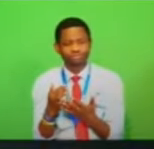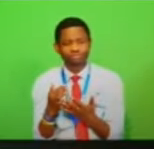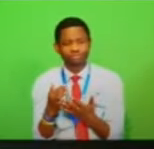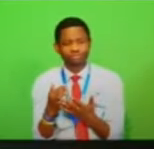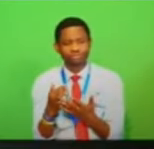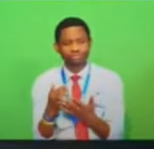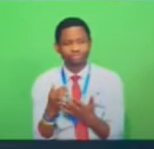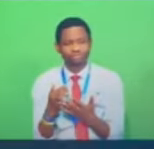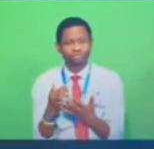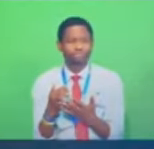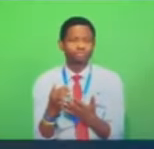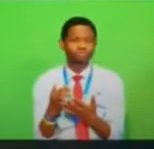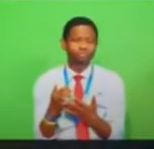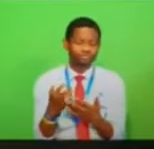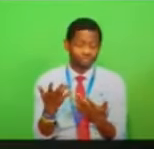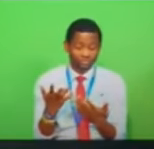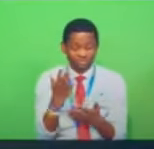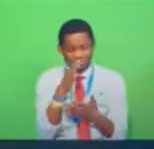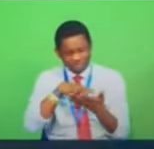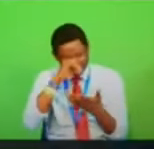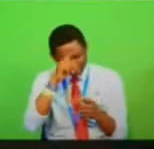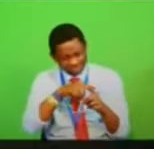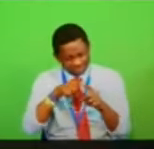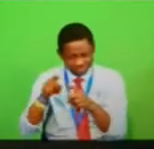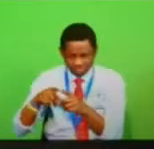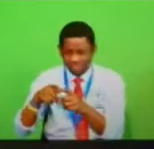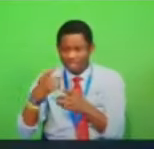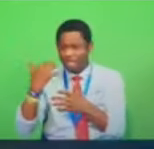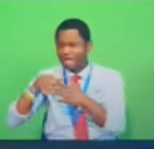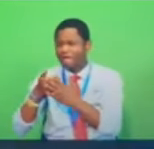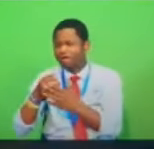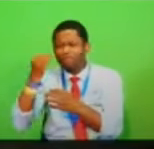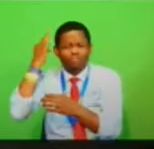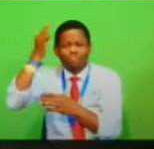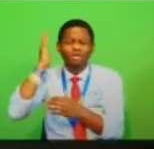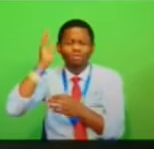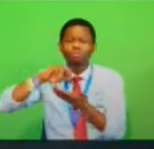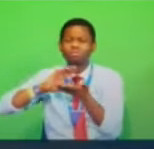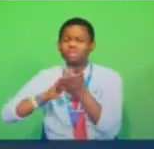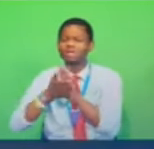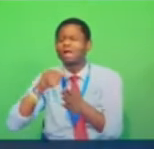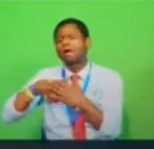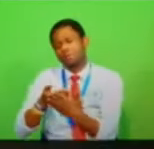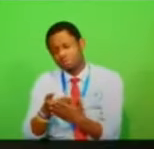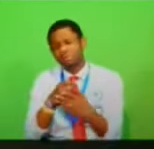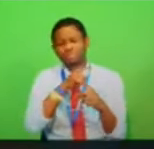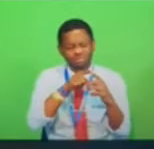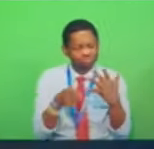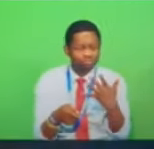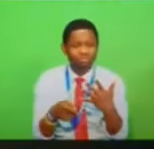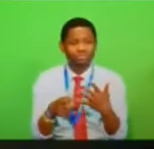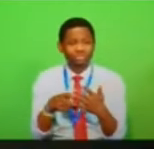dream interpretation, prognostication of future events. How will the future look like? Now, it also included studies